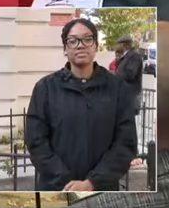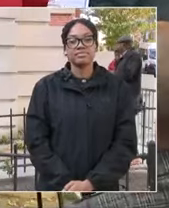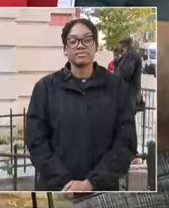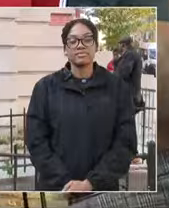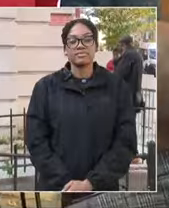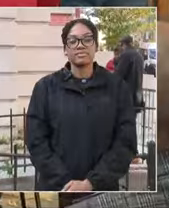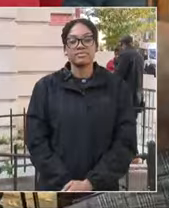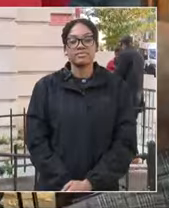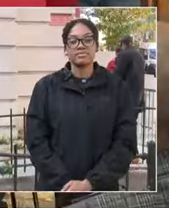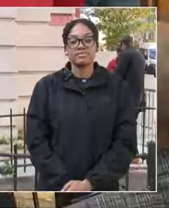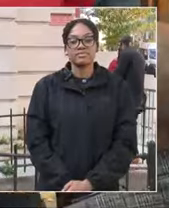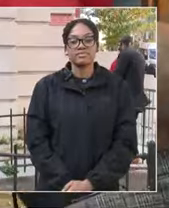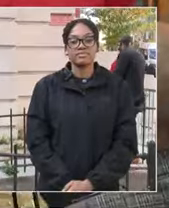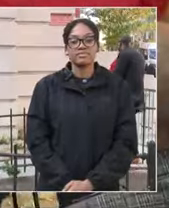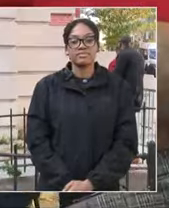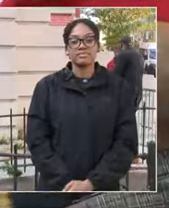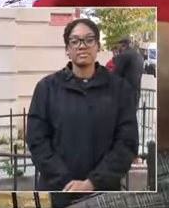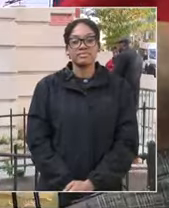West with the last signature.